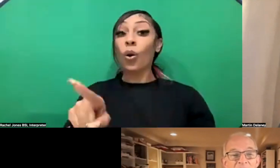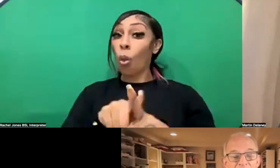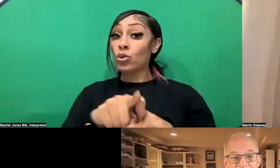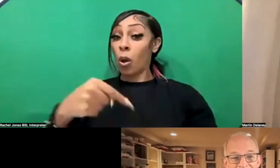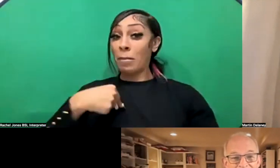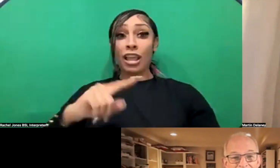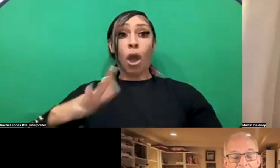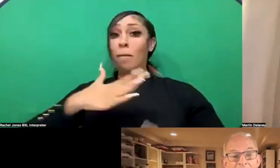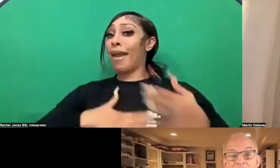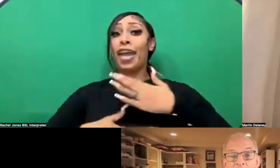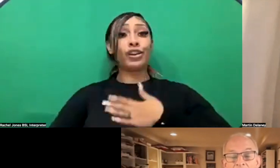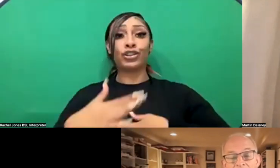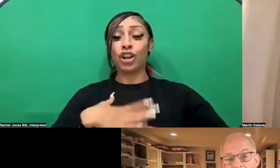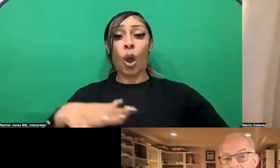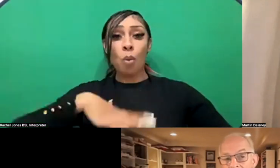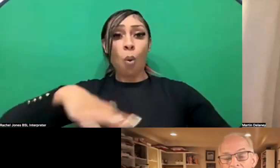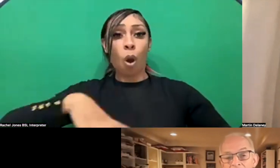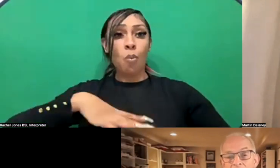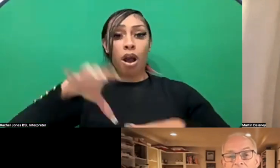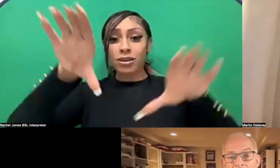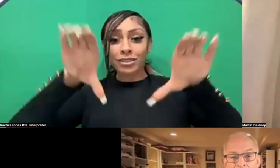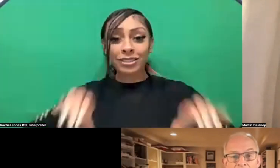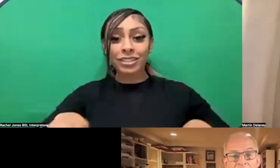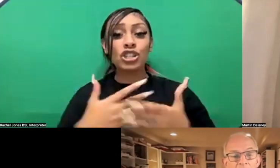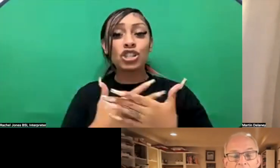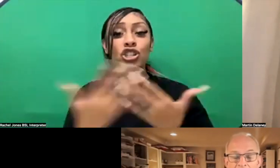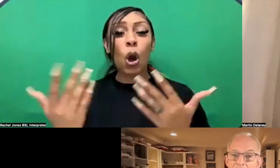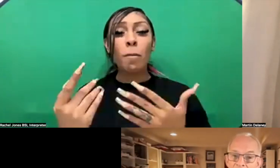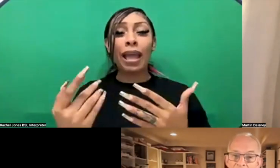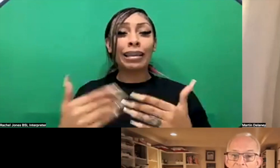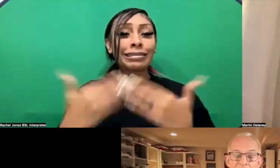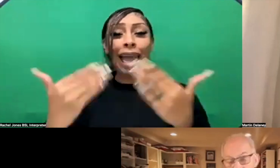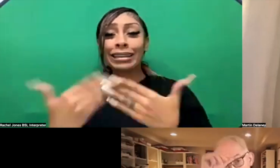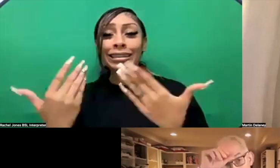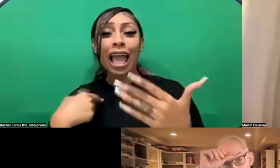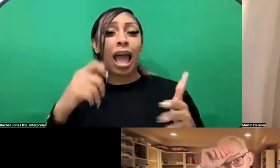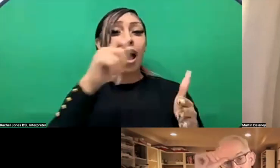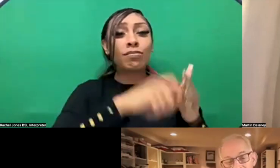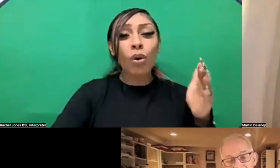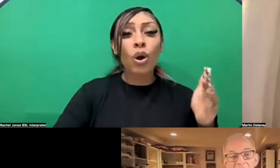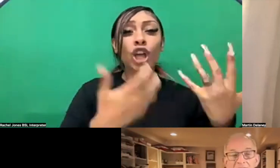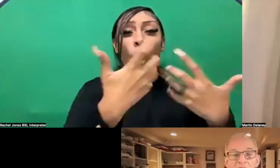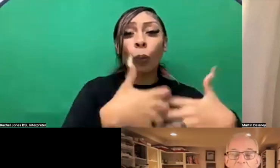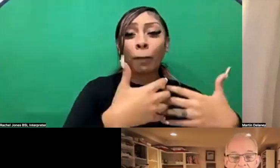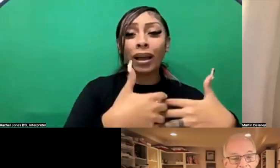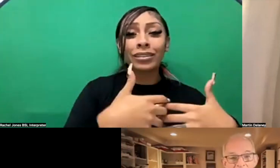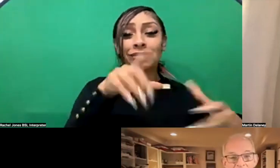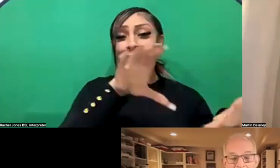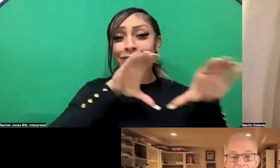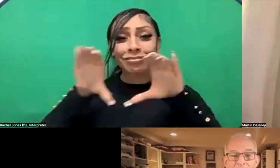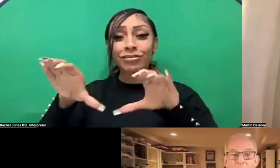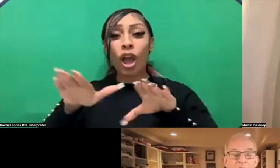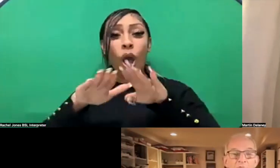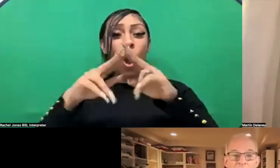a musician. I had so many days in my younger years where I had bought some piece of equipment and I take it home and I had my